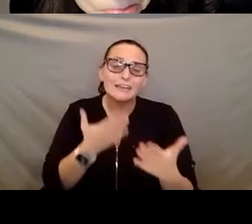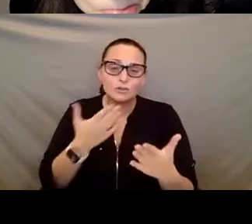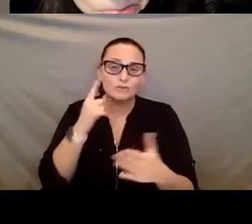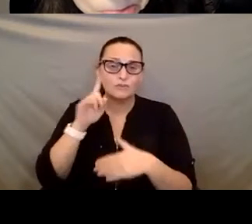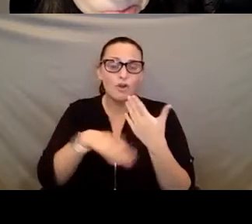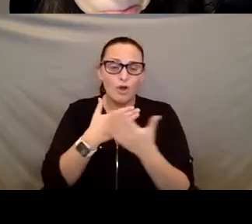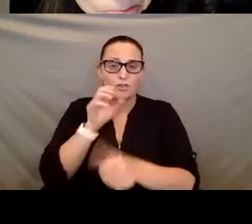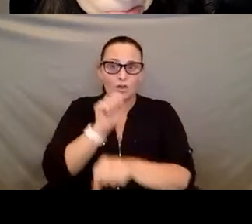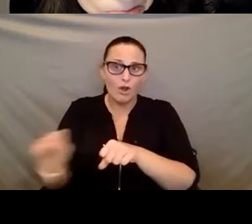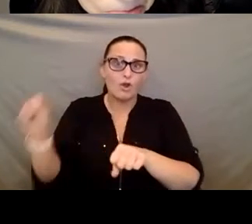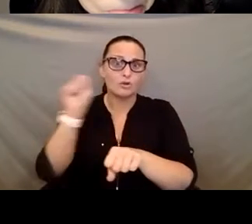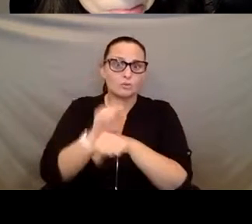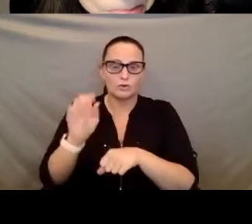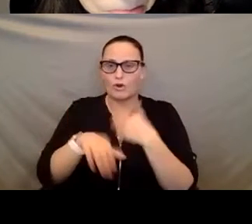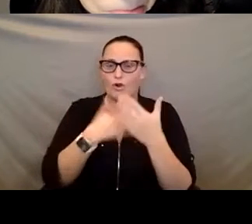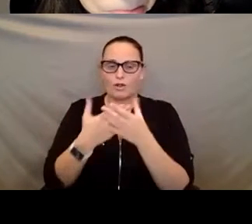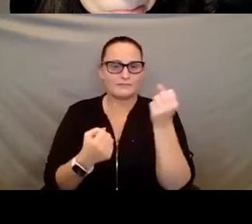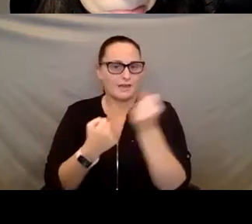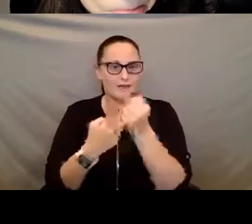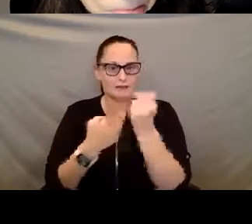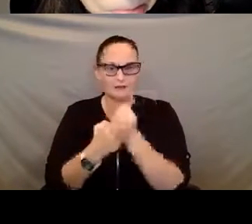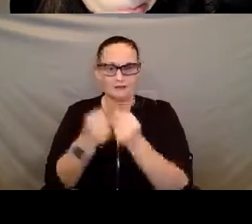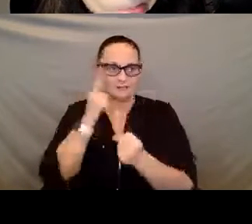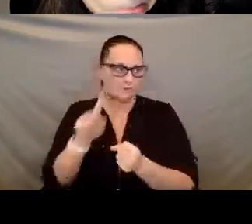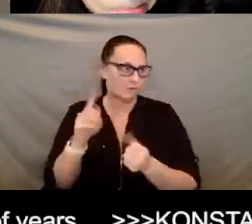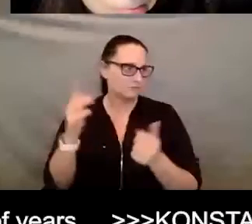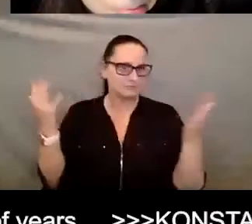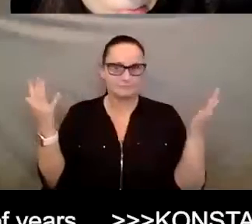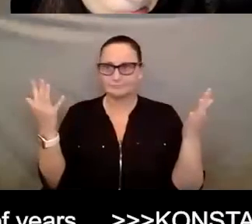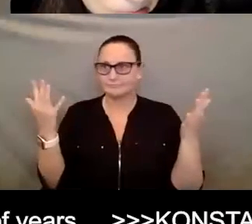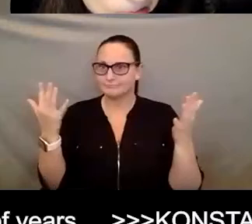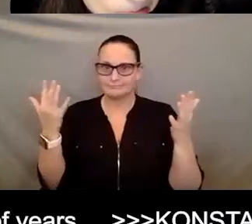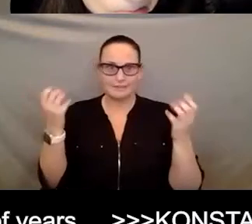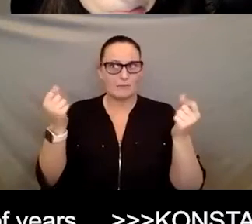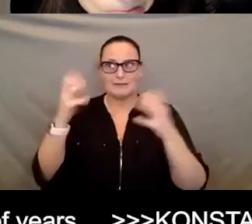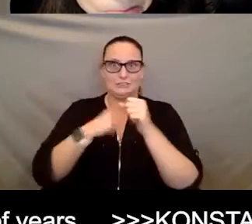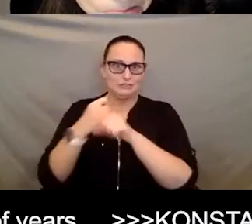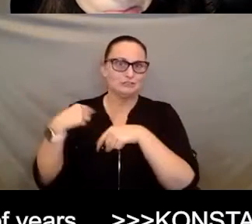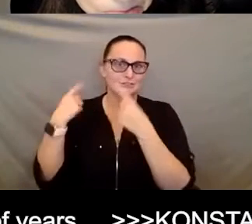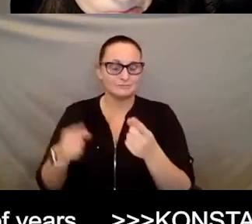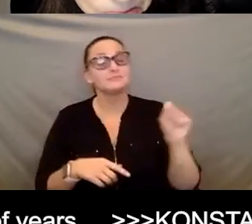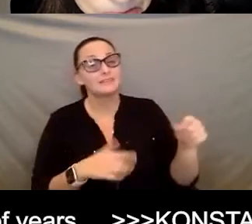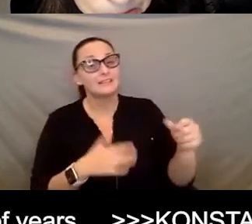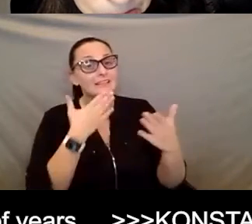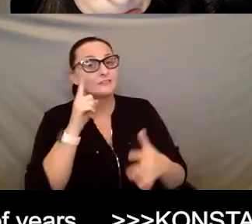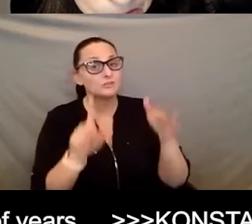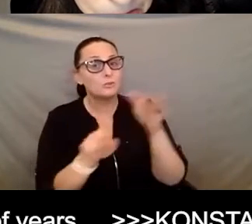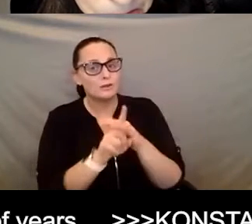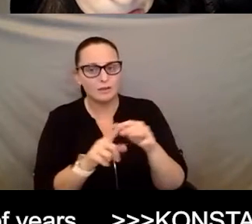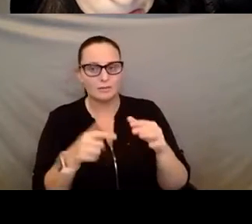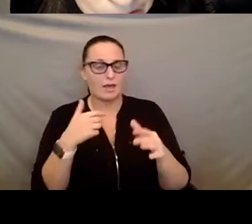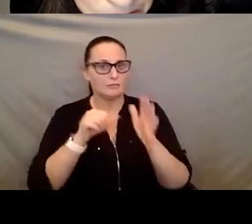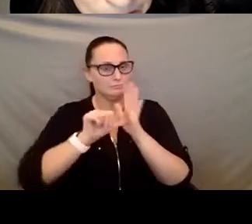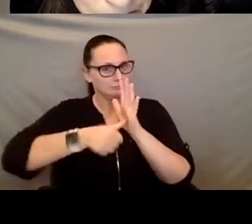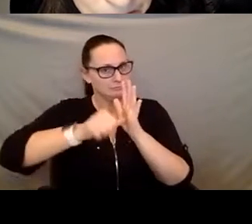the hard work and all that advocacy for the last, for the last number of years. Yeah, and thank you for being here. Yeah, and I cannot